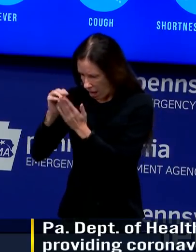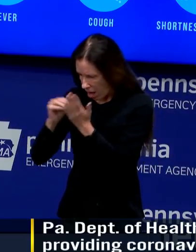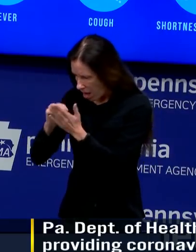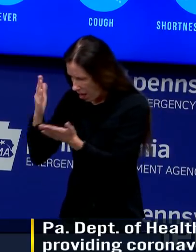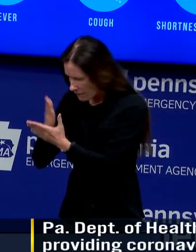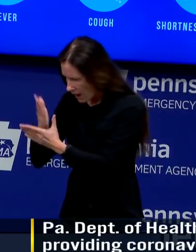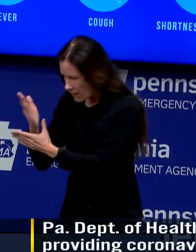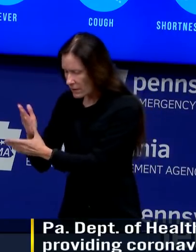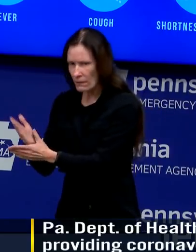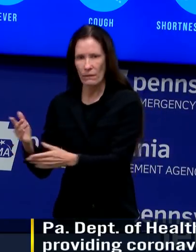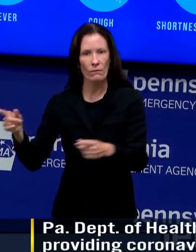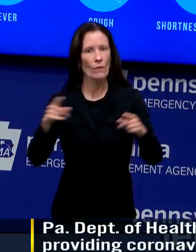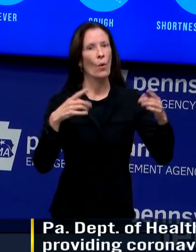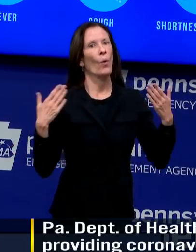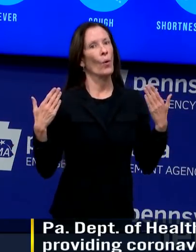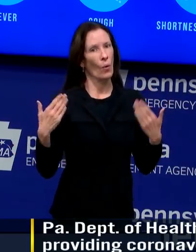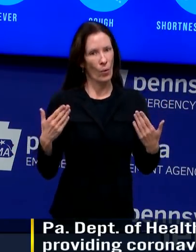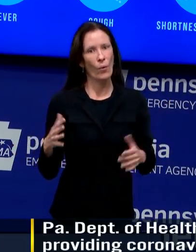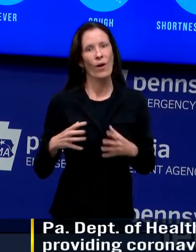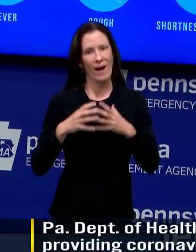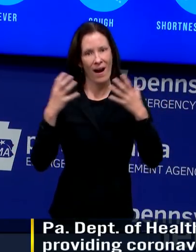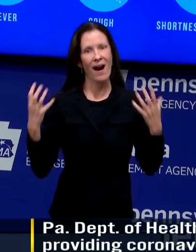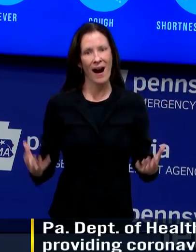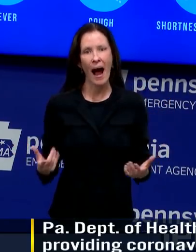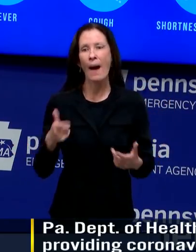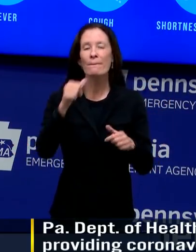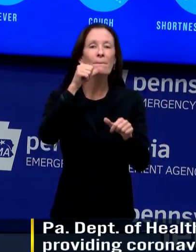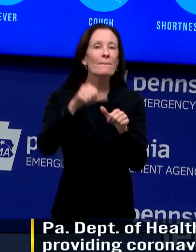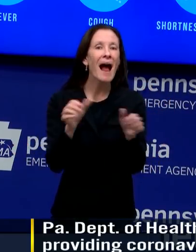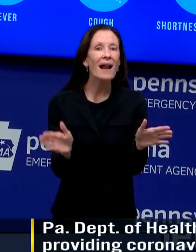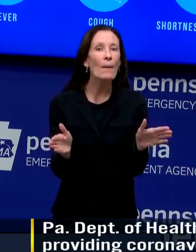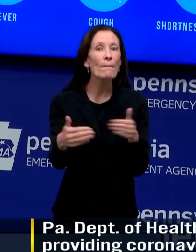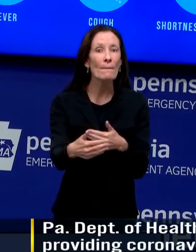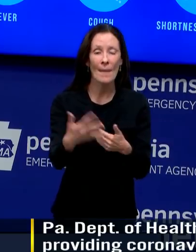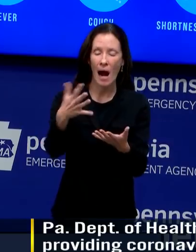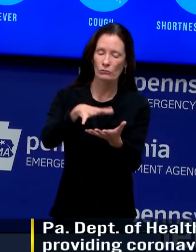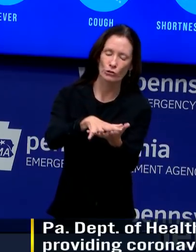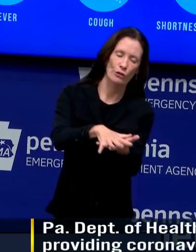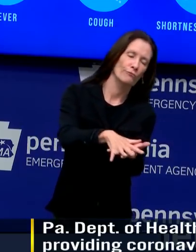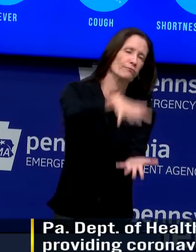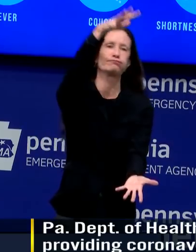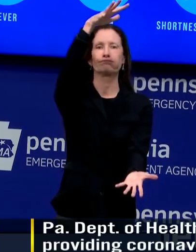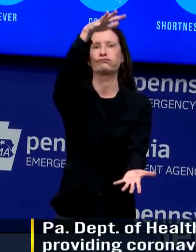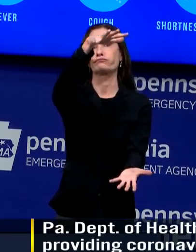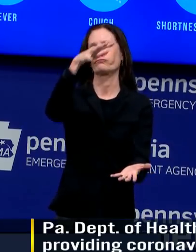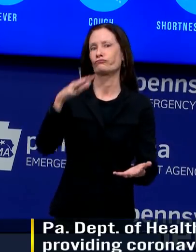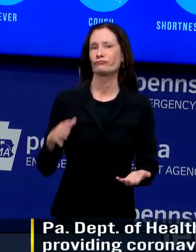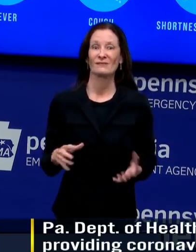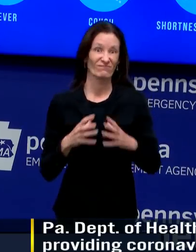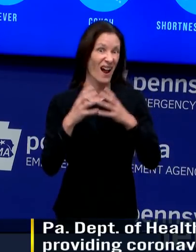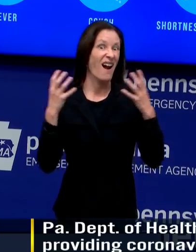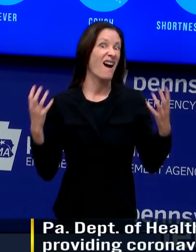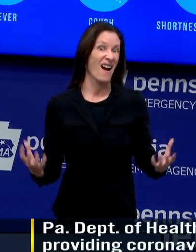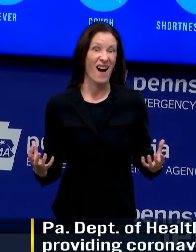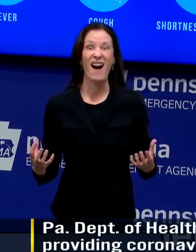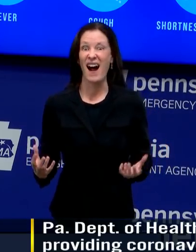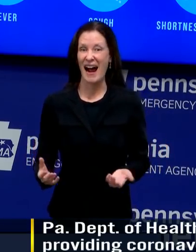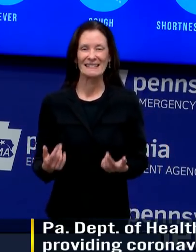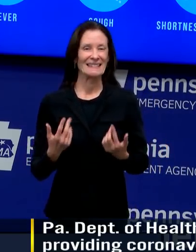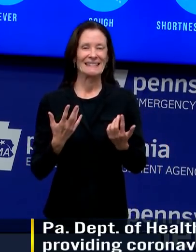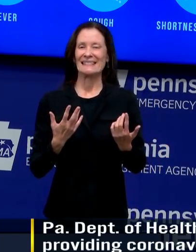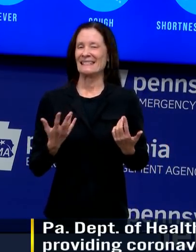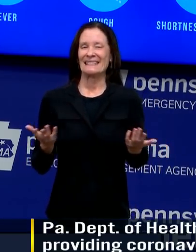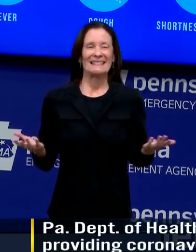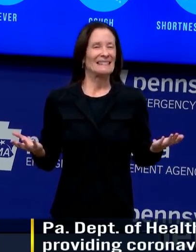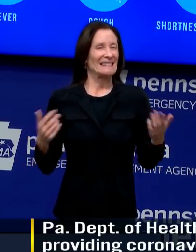our mailroom. So we recognize that we are far away from where we need to be. We're better than we were a week and a